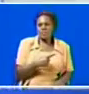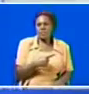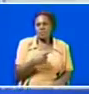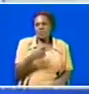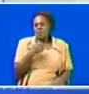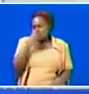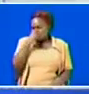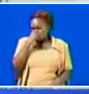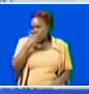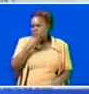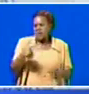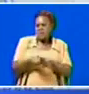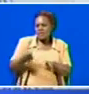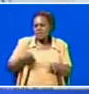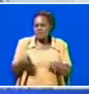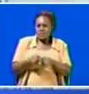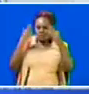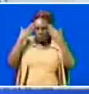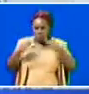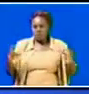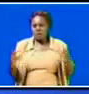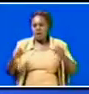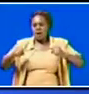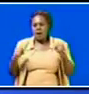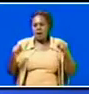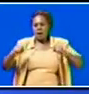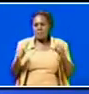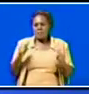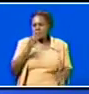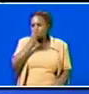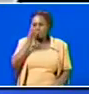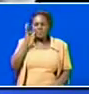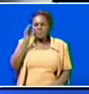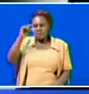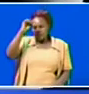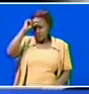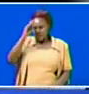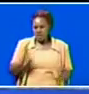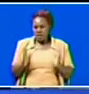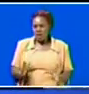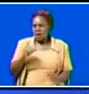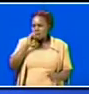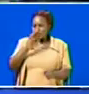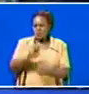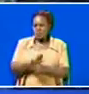our brothers and sisters of the Muslim community a happy Ramadan, and the governor has promised that he will have